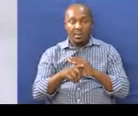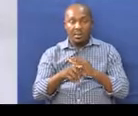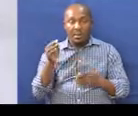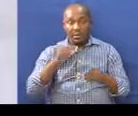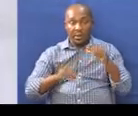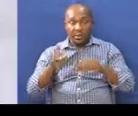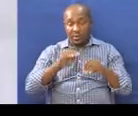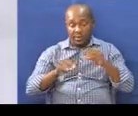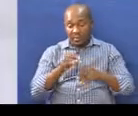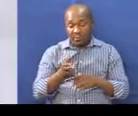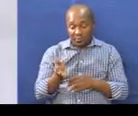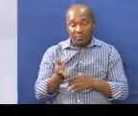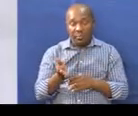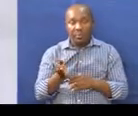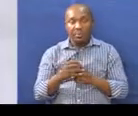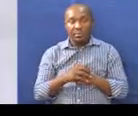mixture